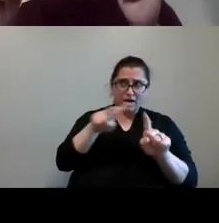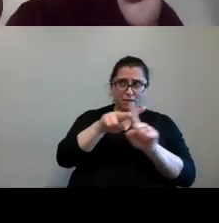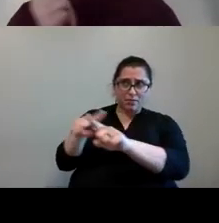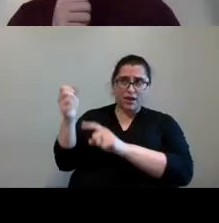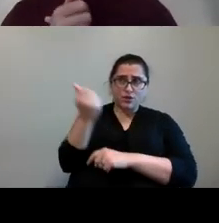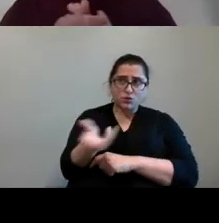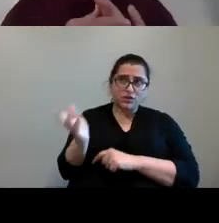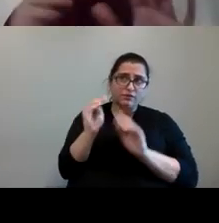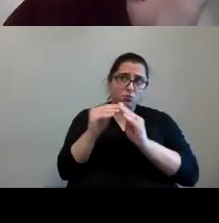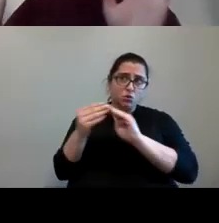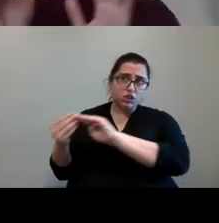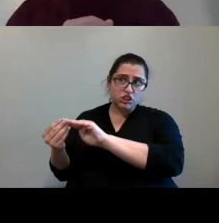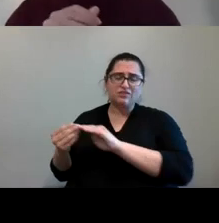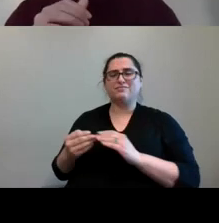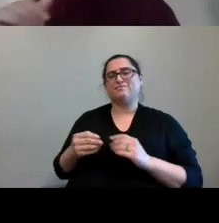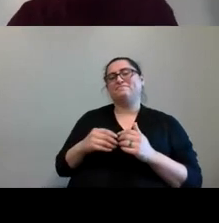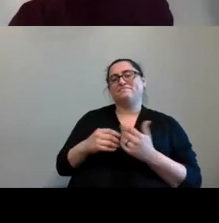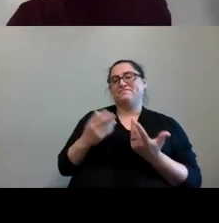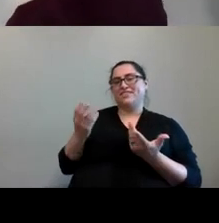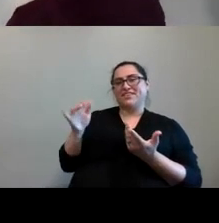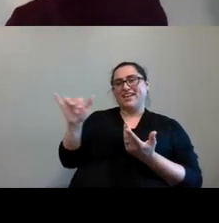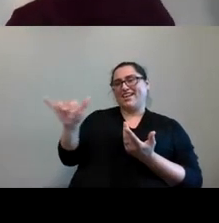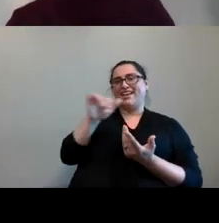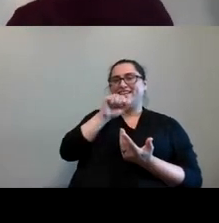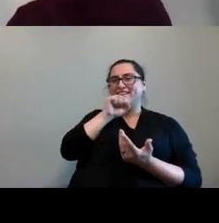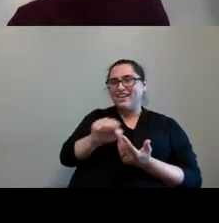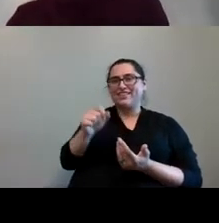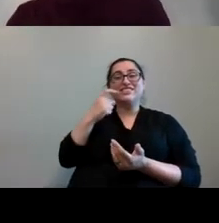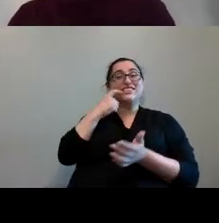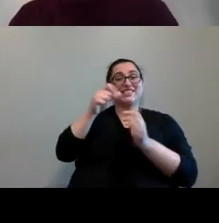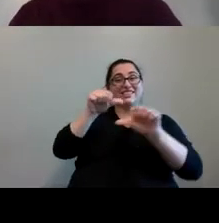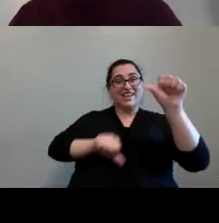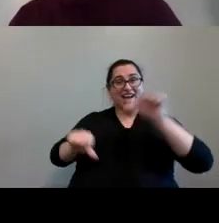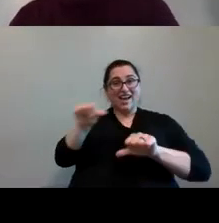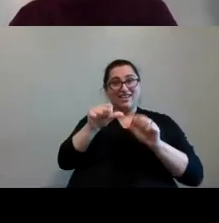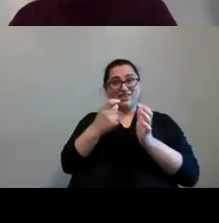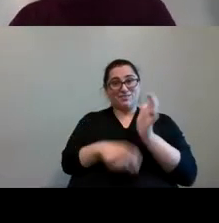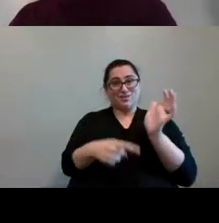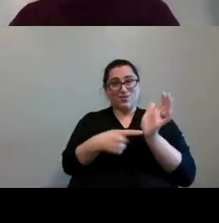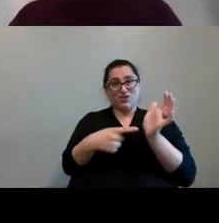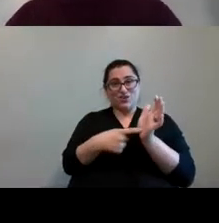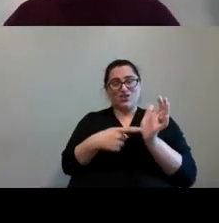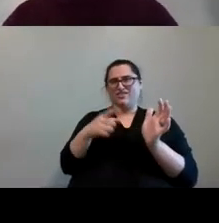Oh, I love that. The recent science paper was a really great paper.